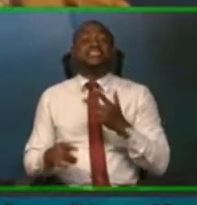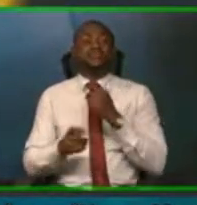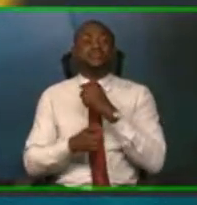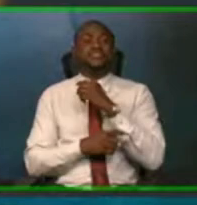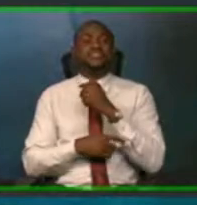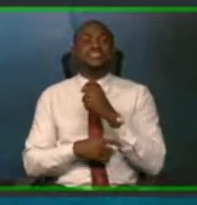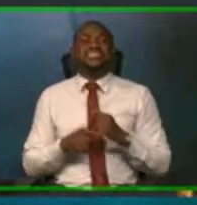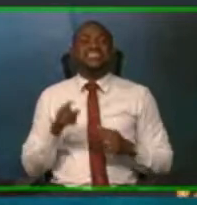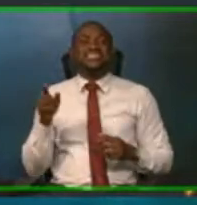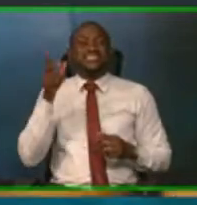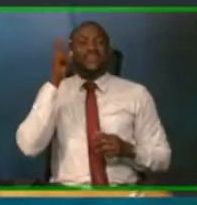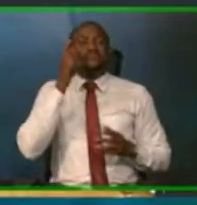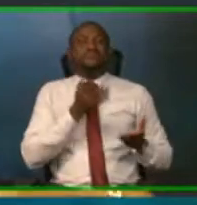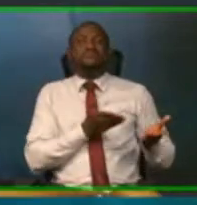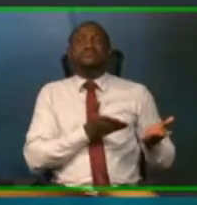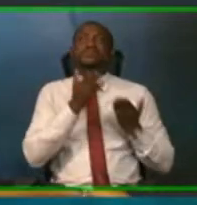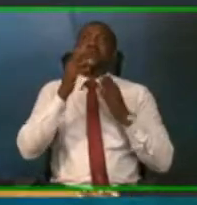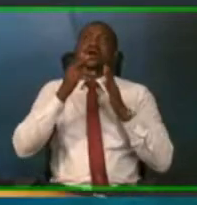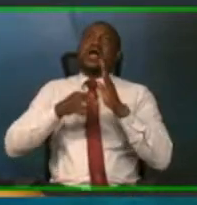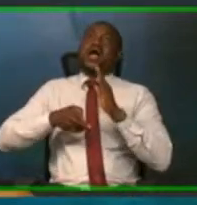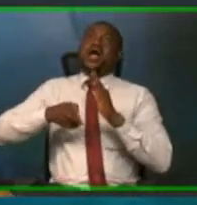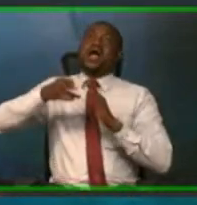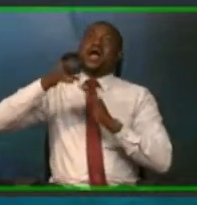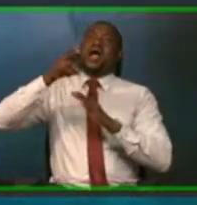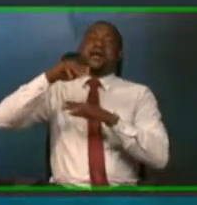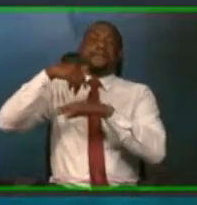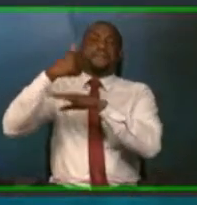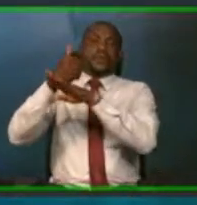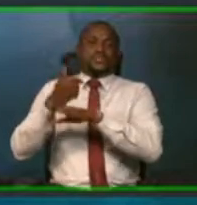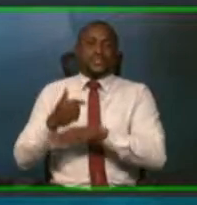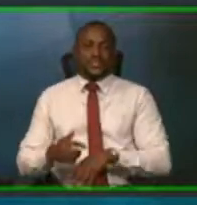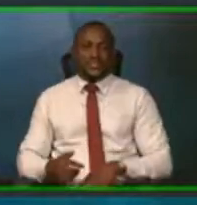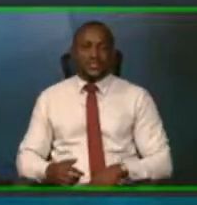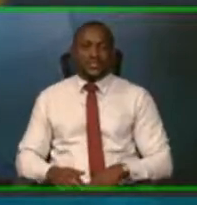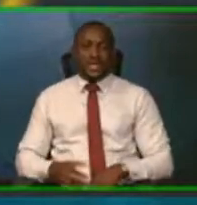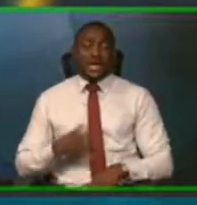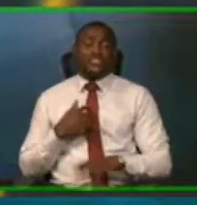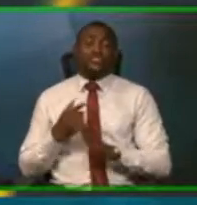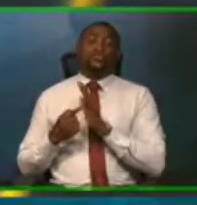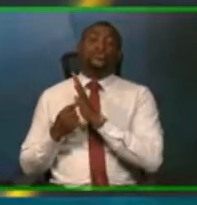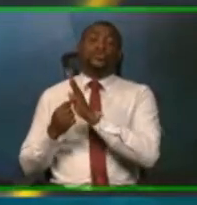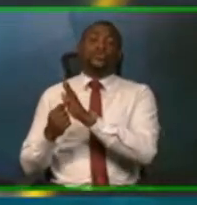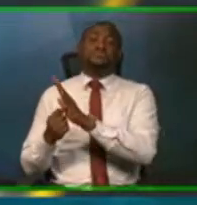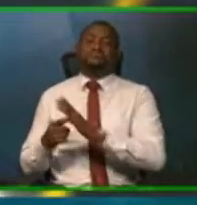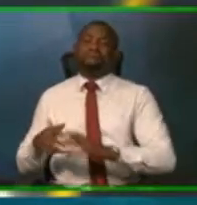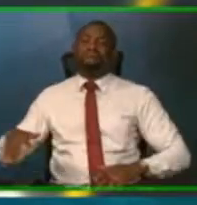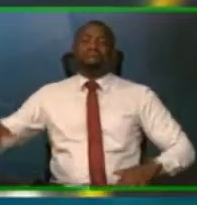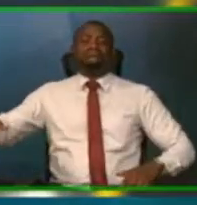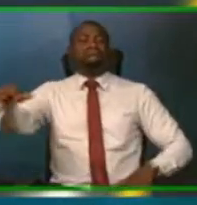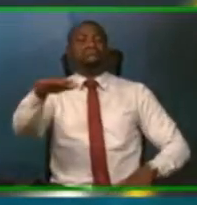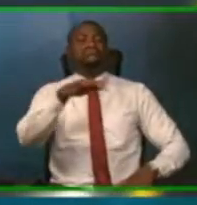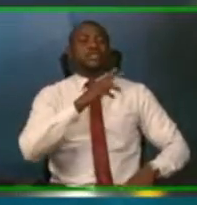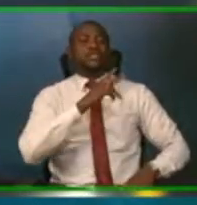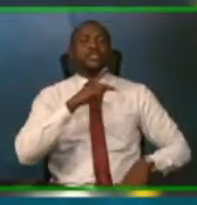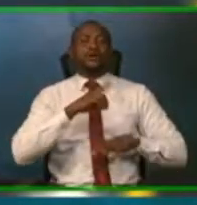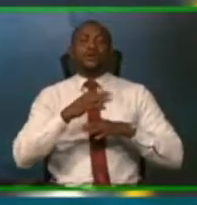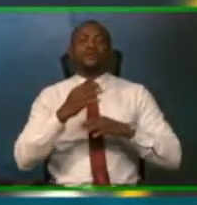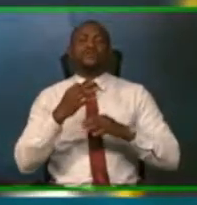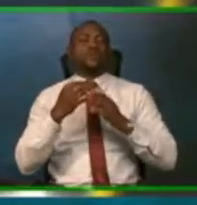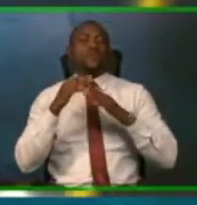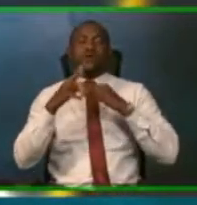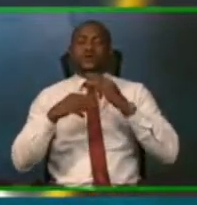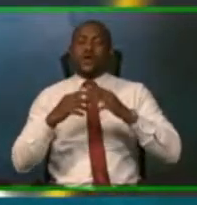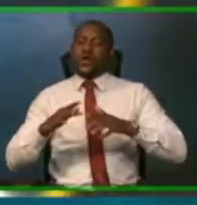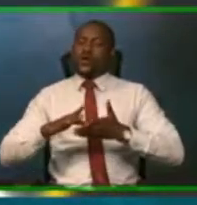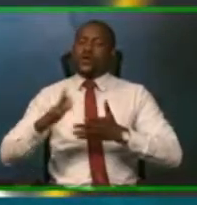him into an exceeding high mountain, and that he showed him the glories, the kingdoms of the world. This is another discussion